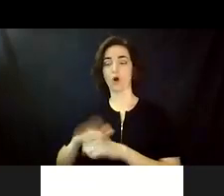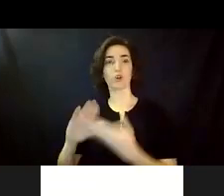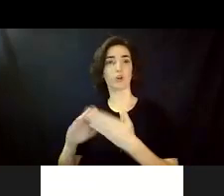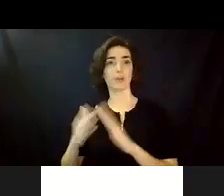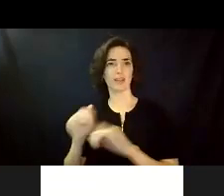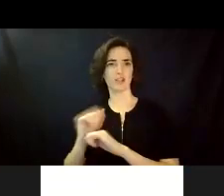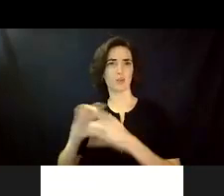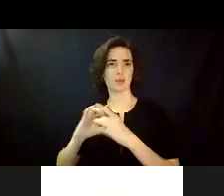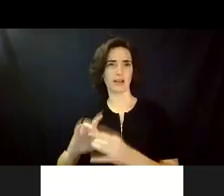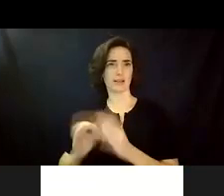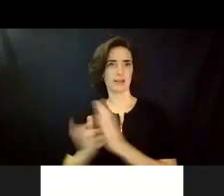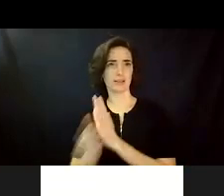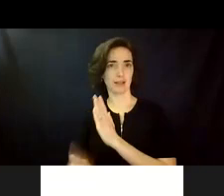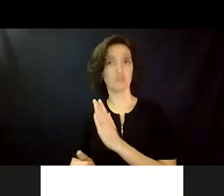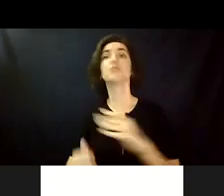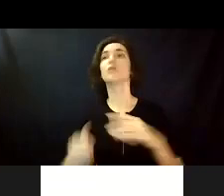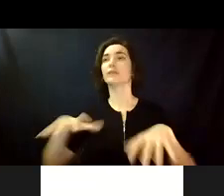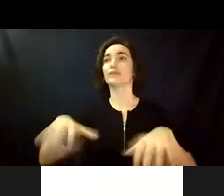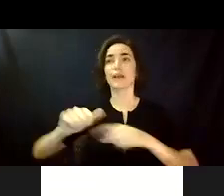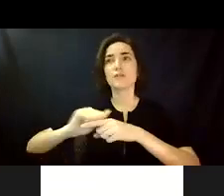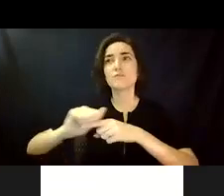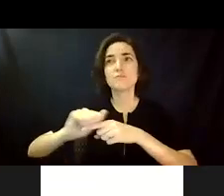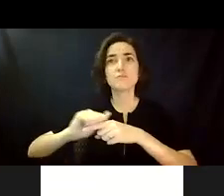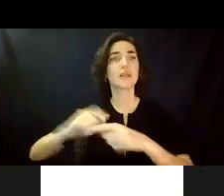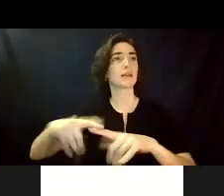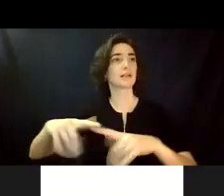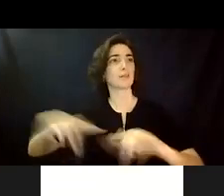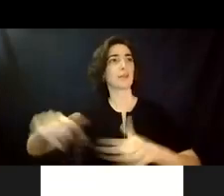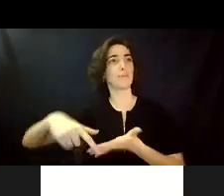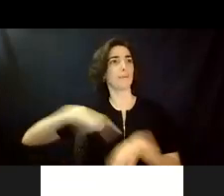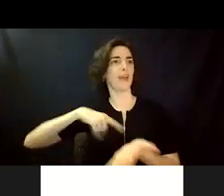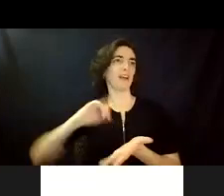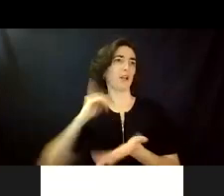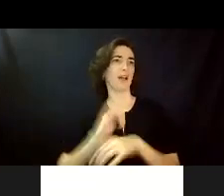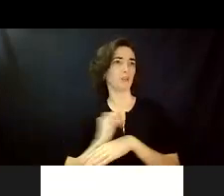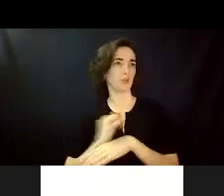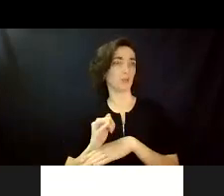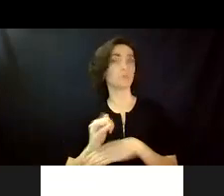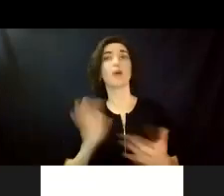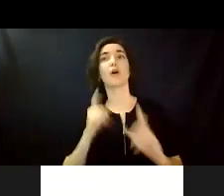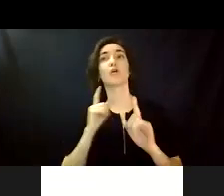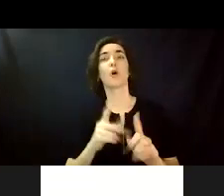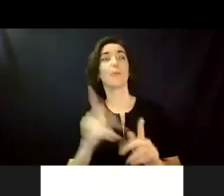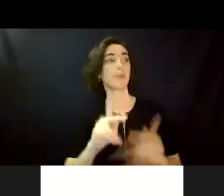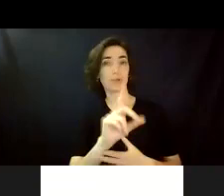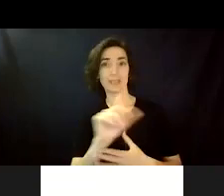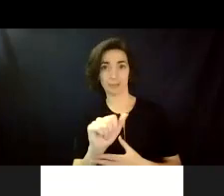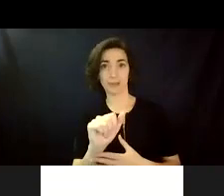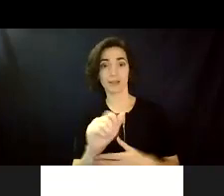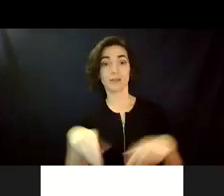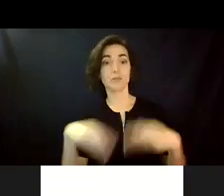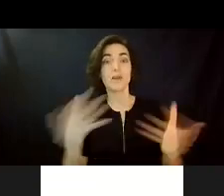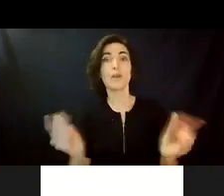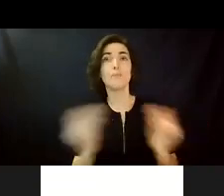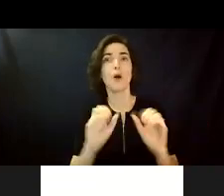through paid apprenticeships. So our main goal is to increase opportunities for students with disabilities to achieve competitive integrated